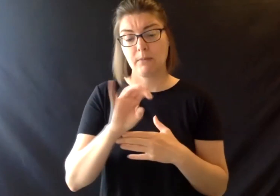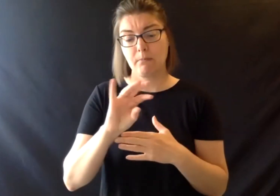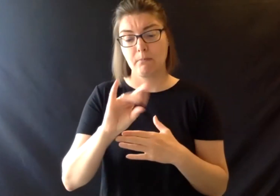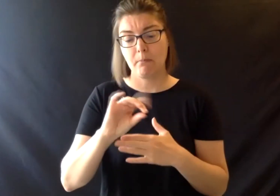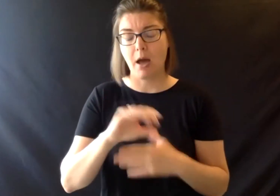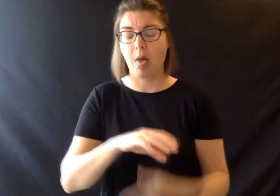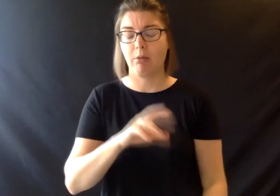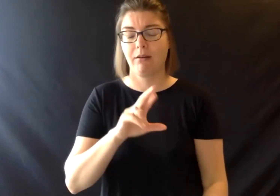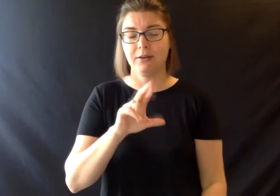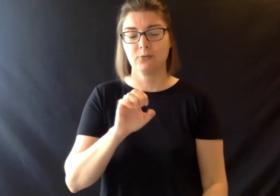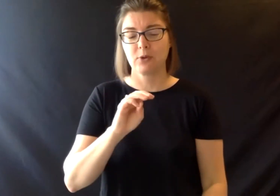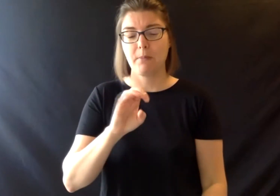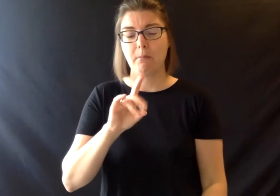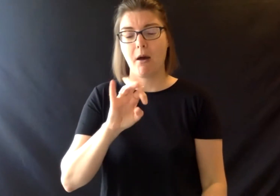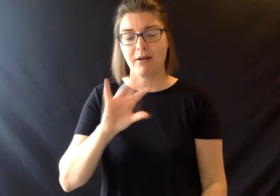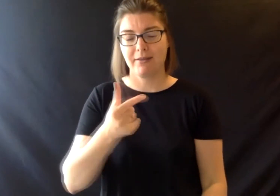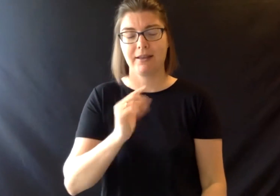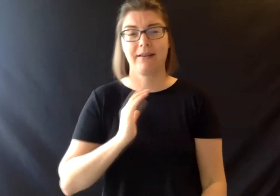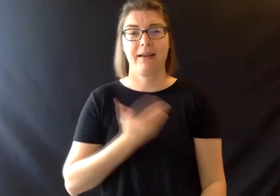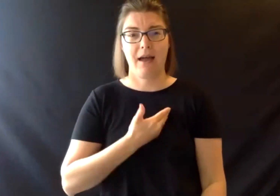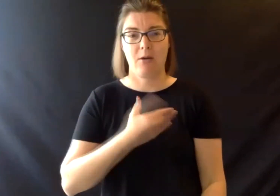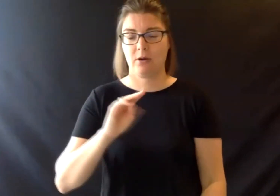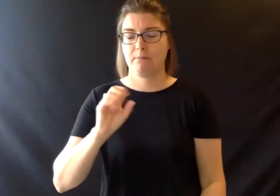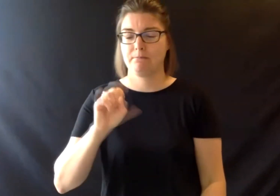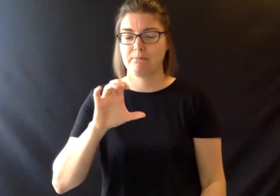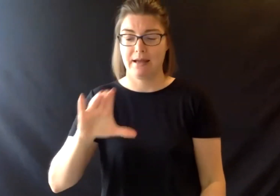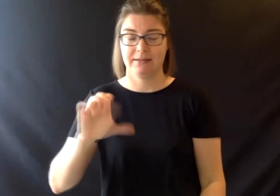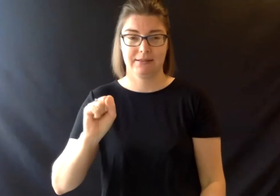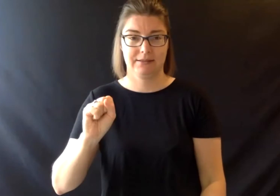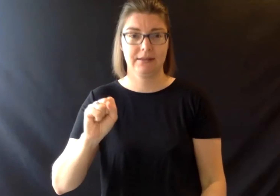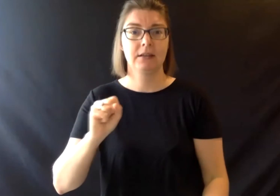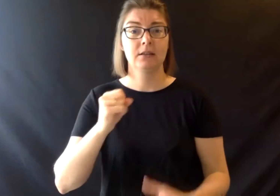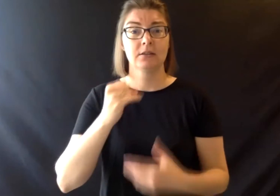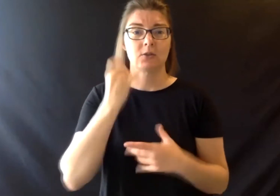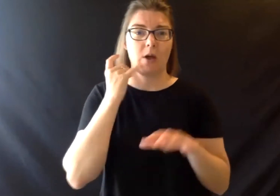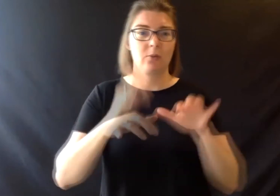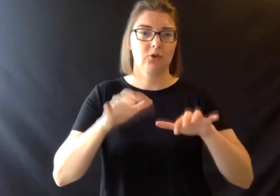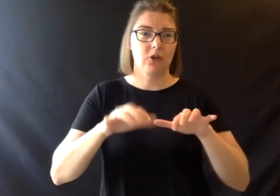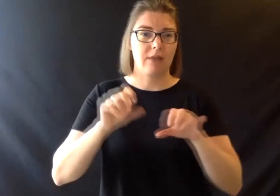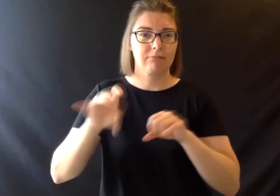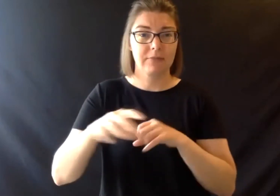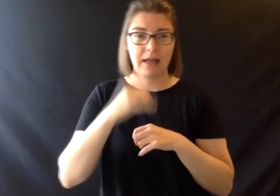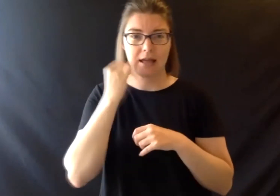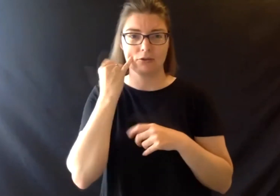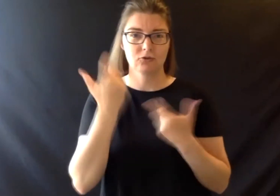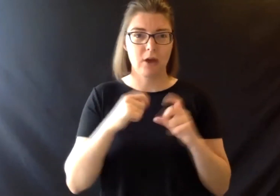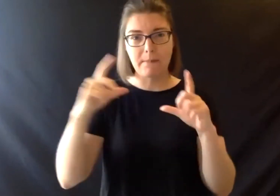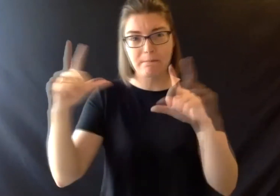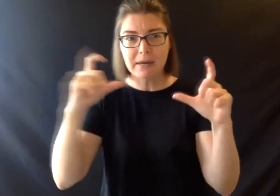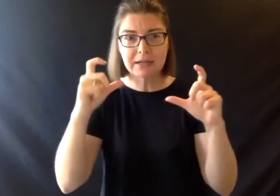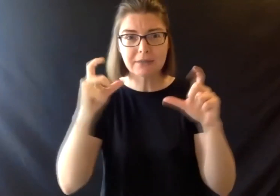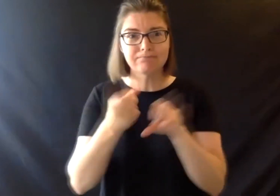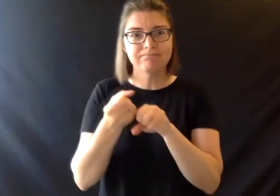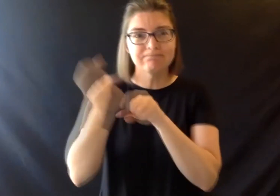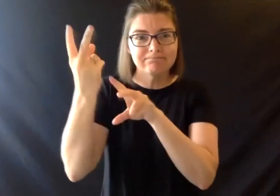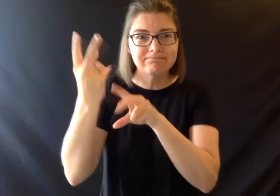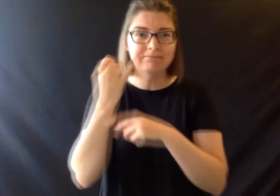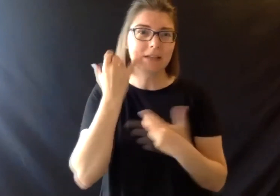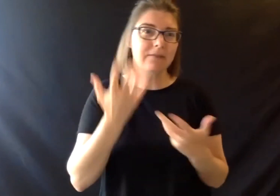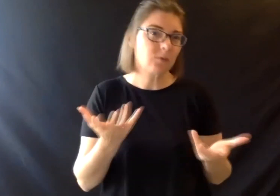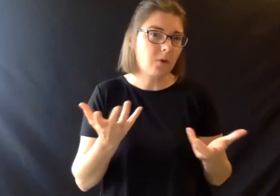So we'll be putting that in the chat as well. Make sure to pass that along and put some pics up if you so